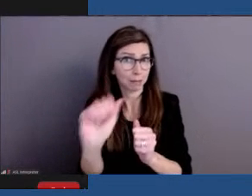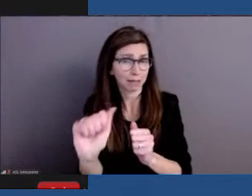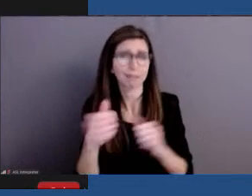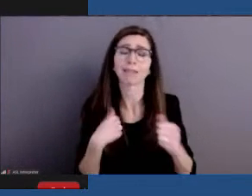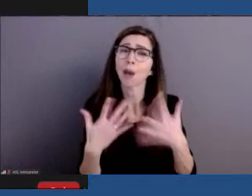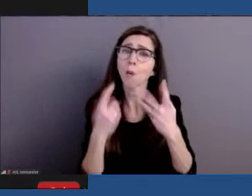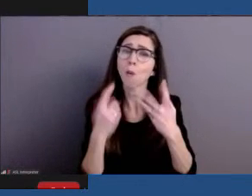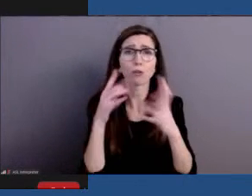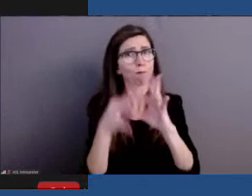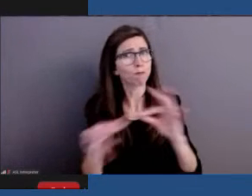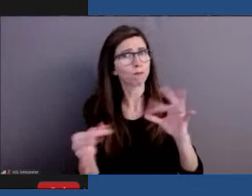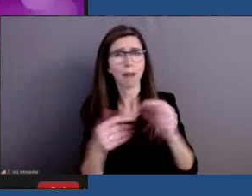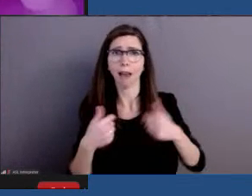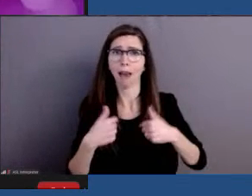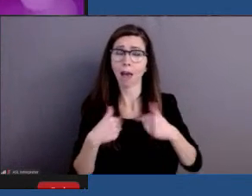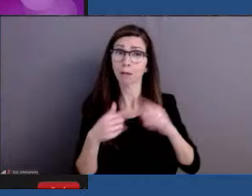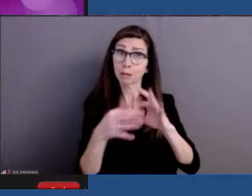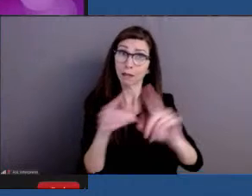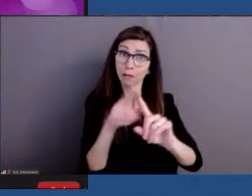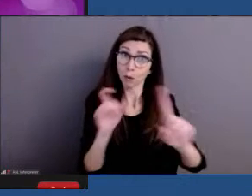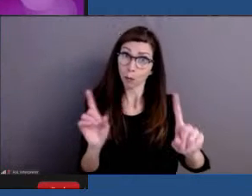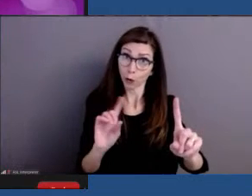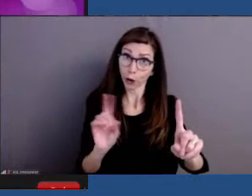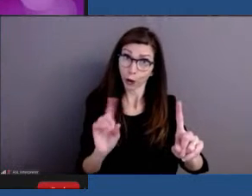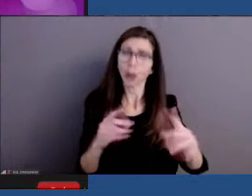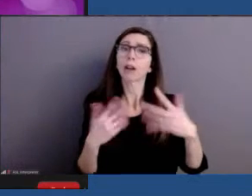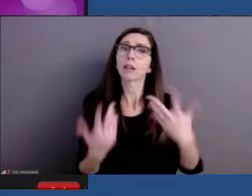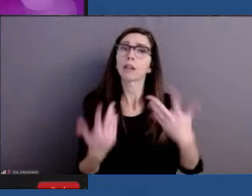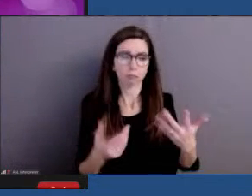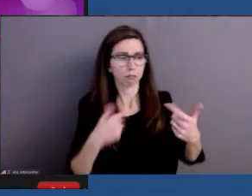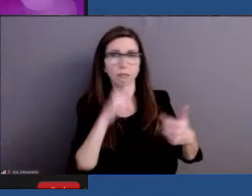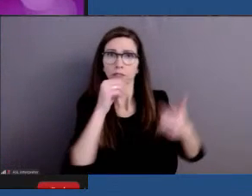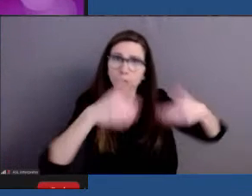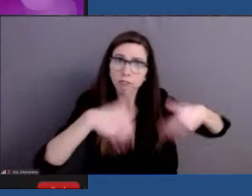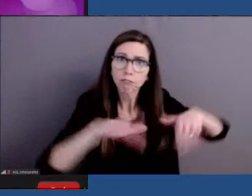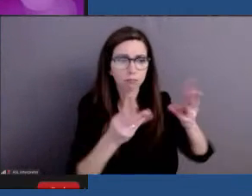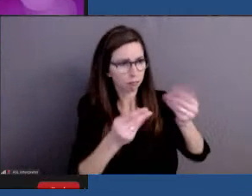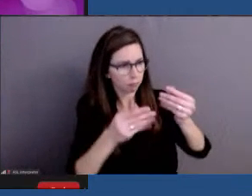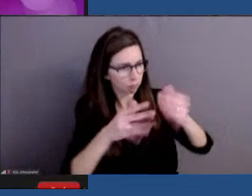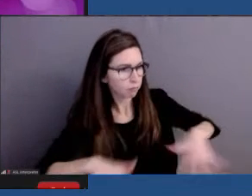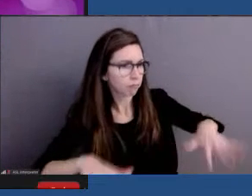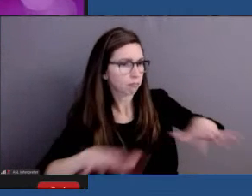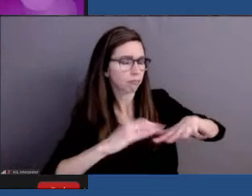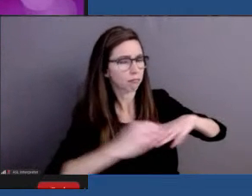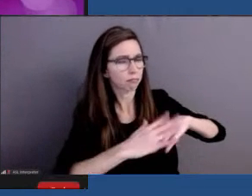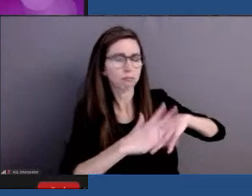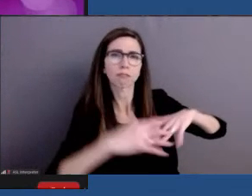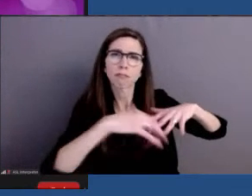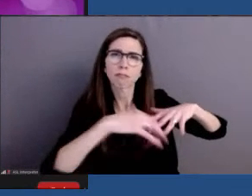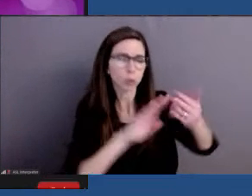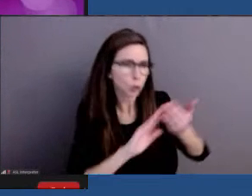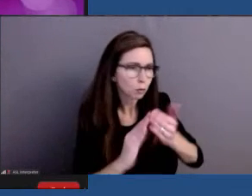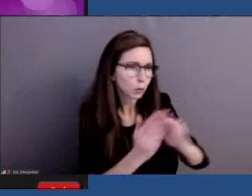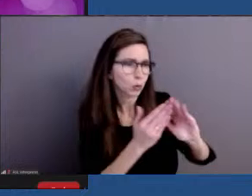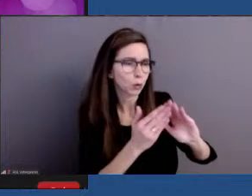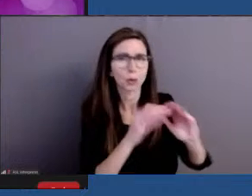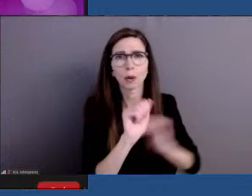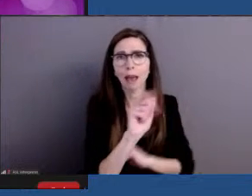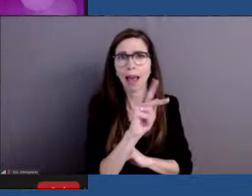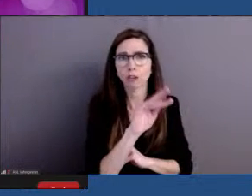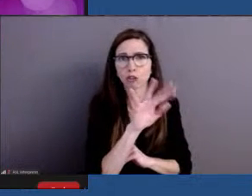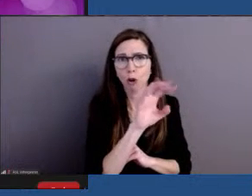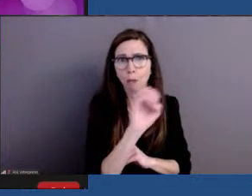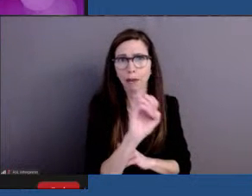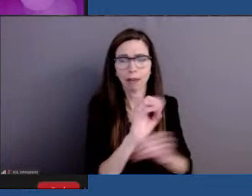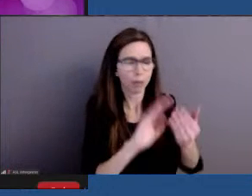unceded territory of the Algonquin and Anishinaabe people, whose presence on these lands extend to time immemorial.